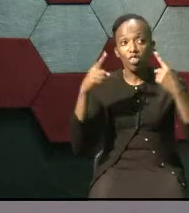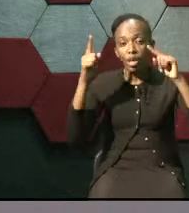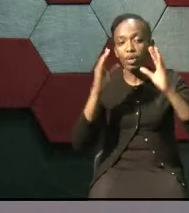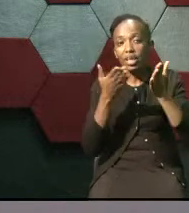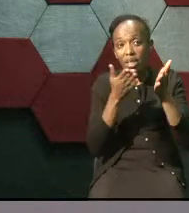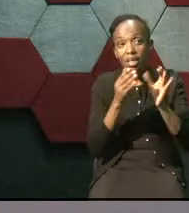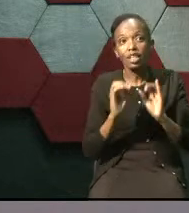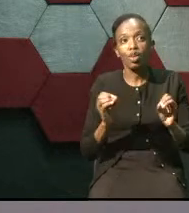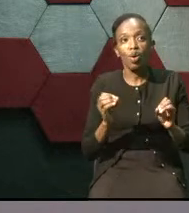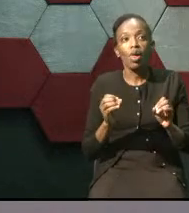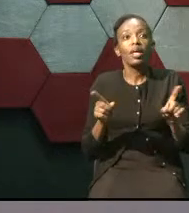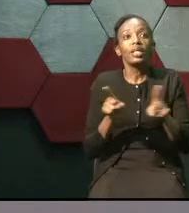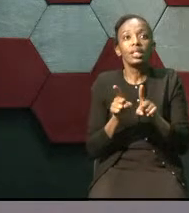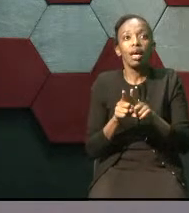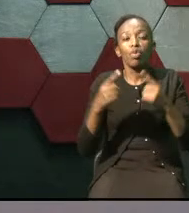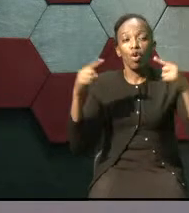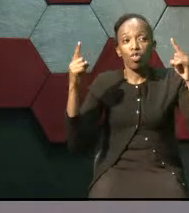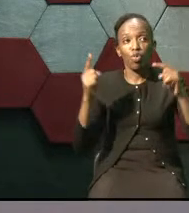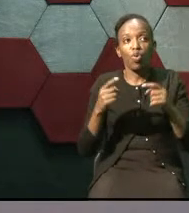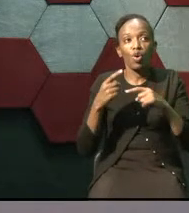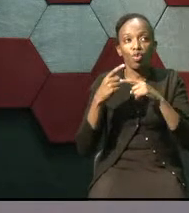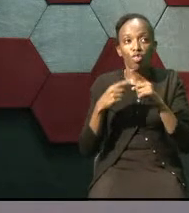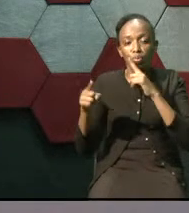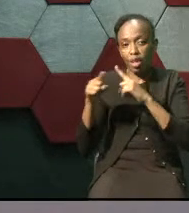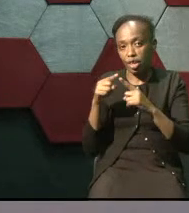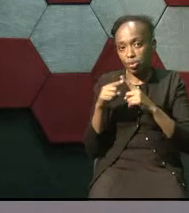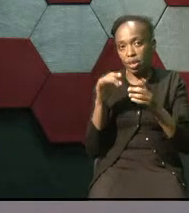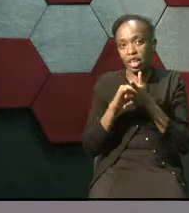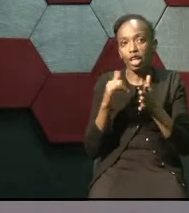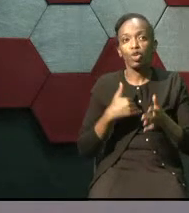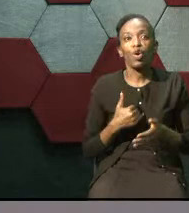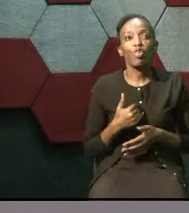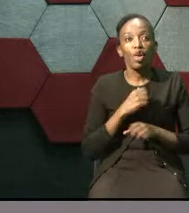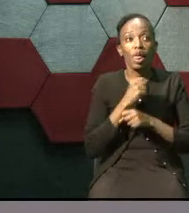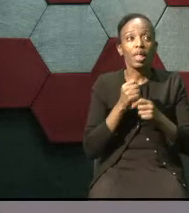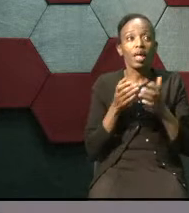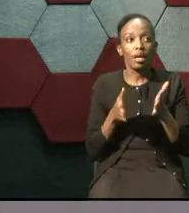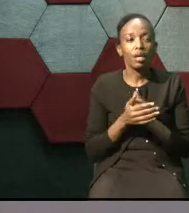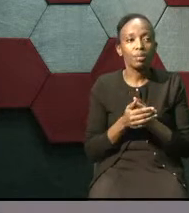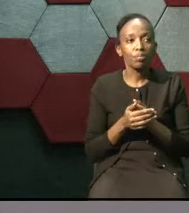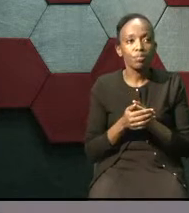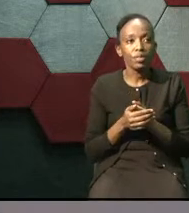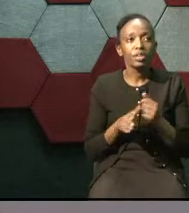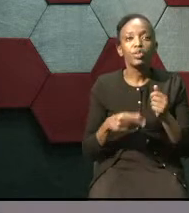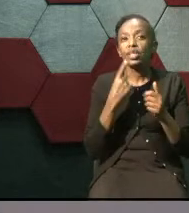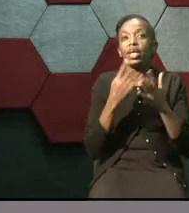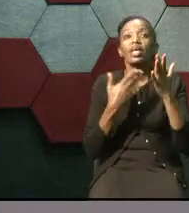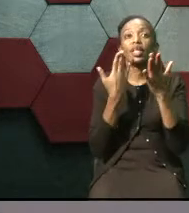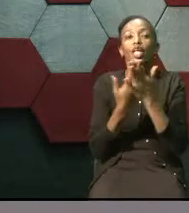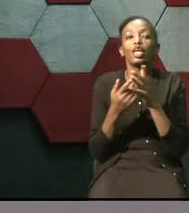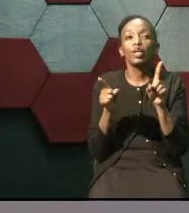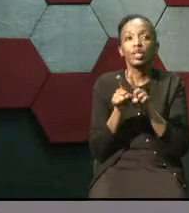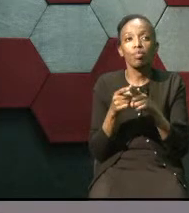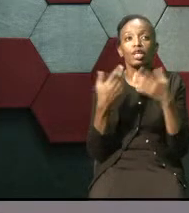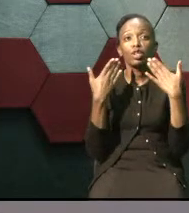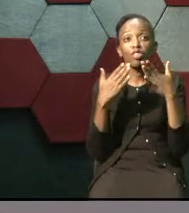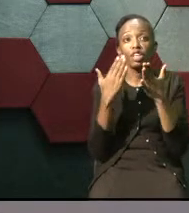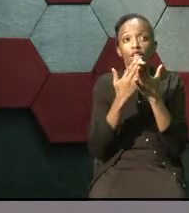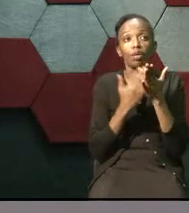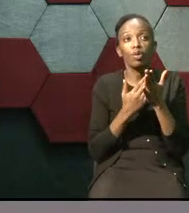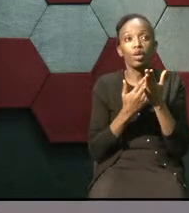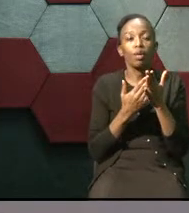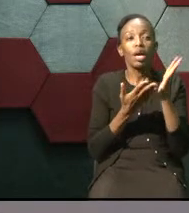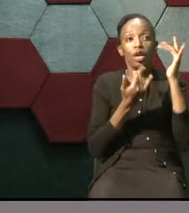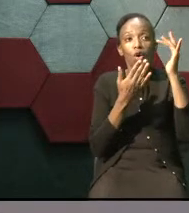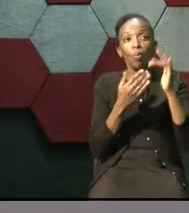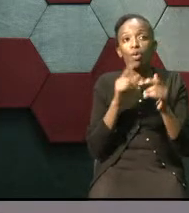of these, you have still won from the experience that you had this year. To say thank you and to wind up the program, I hope you've been tweeting.